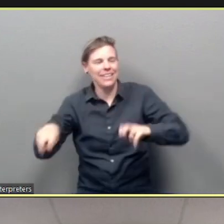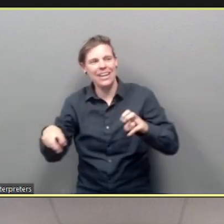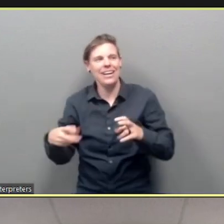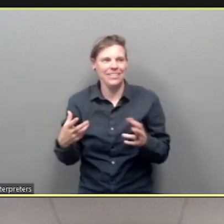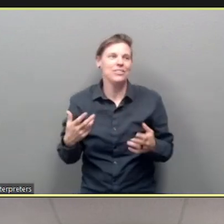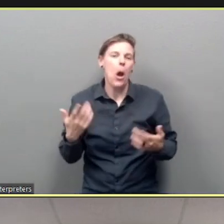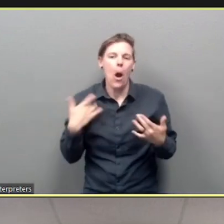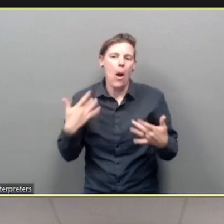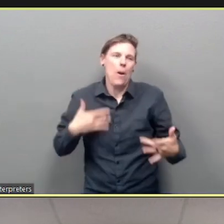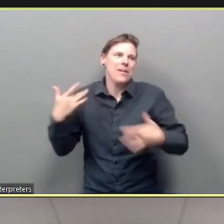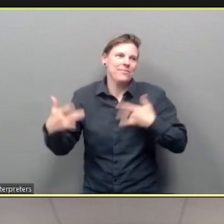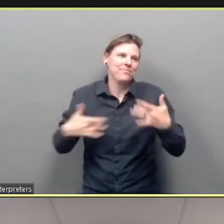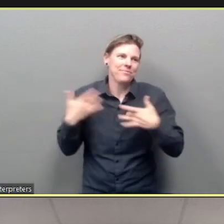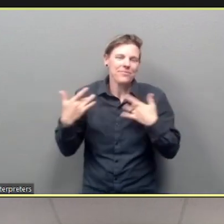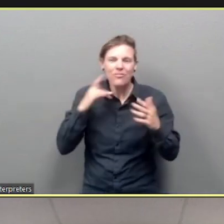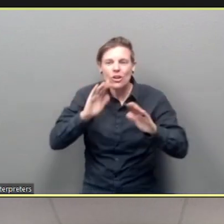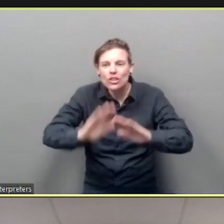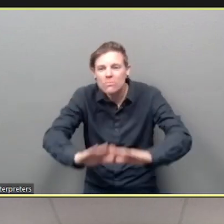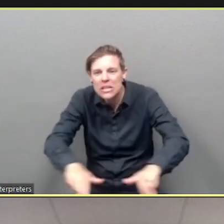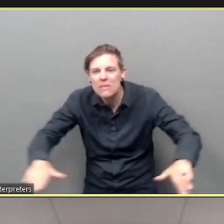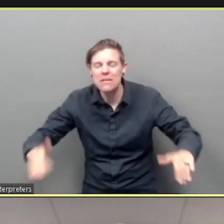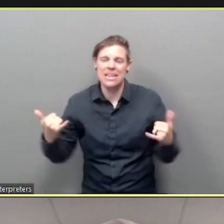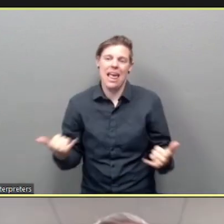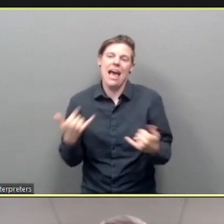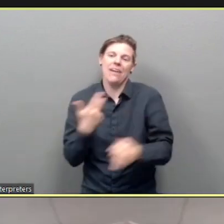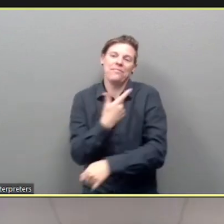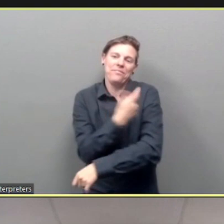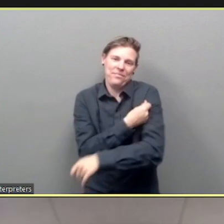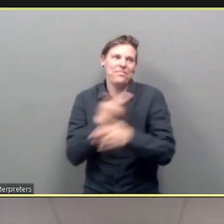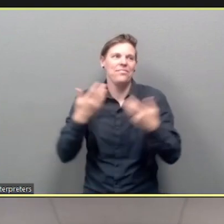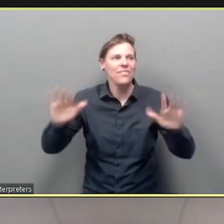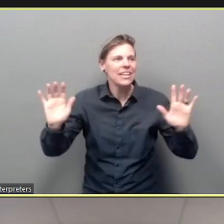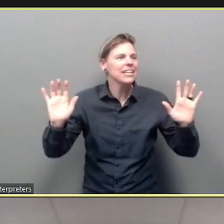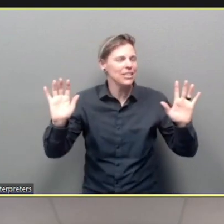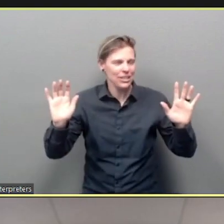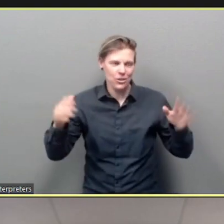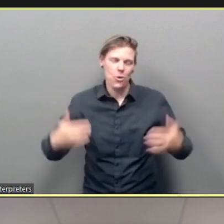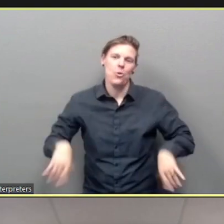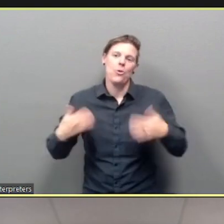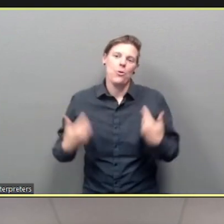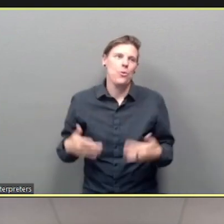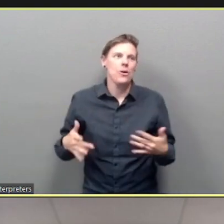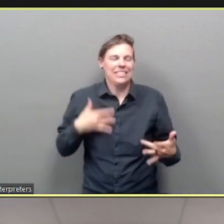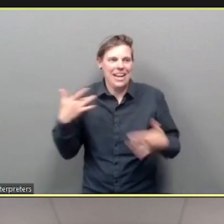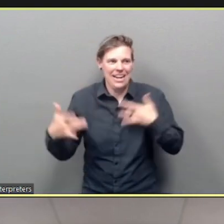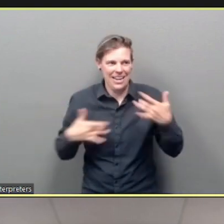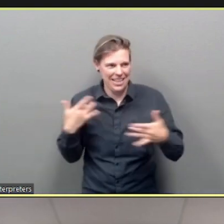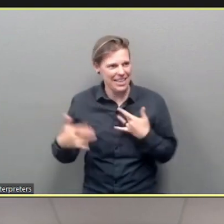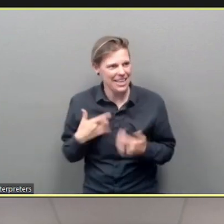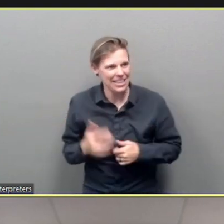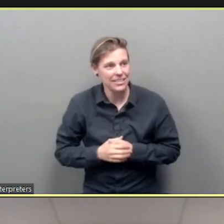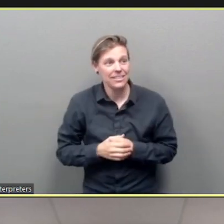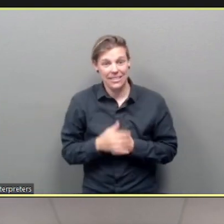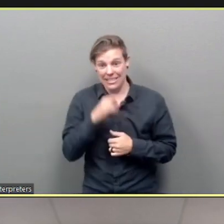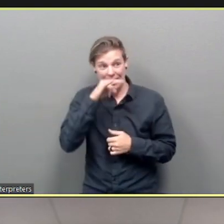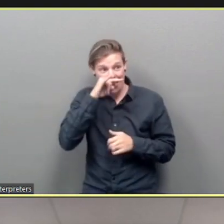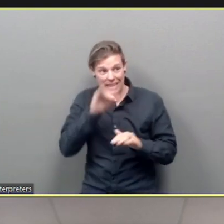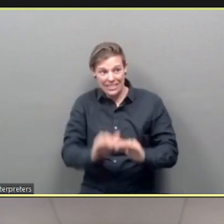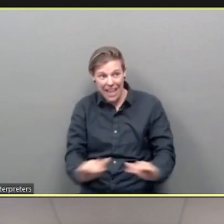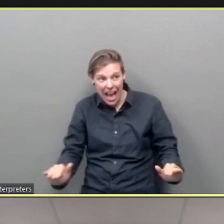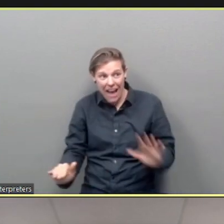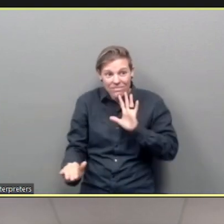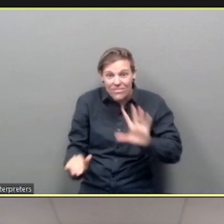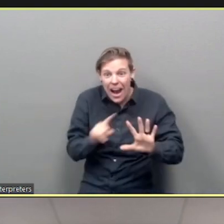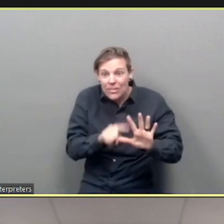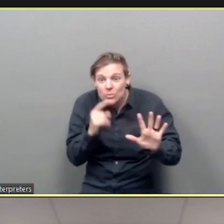kids and the grandkids and everybody else. We're so excited that they can be vaccinated and do more, maybe even a little more